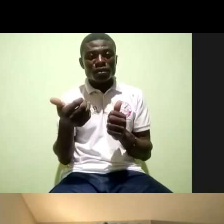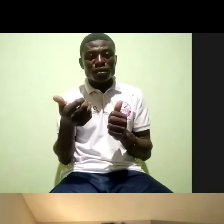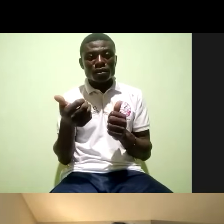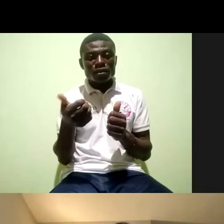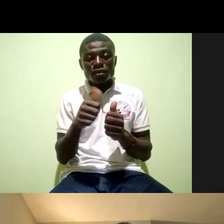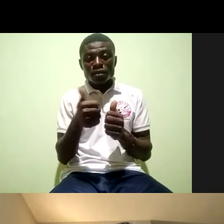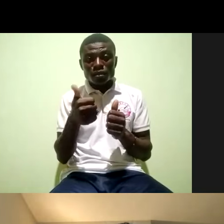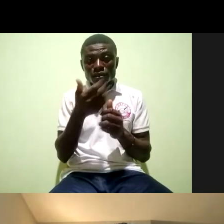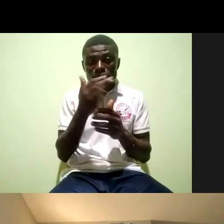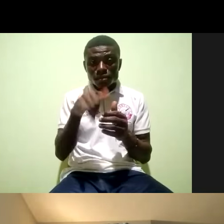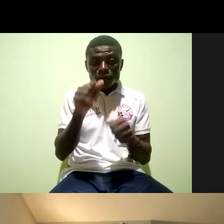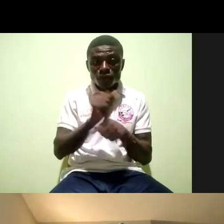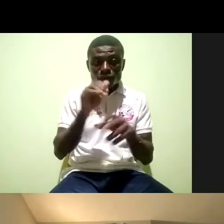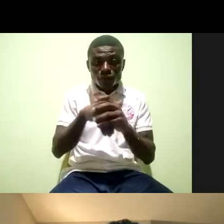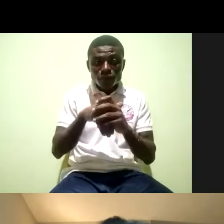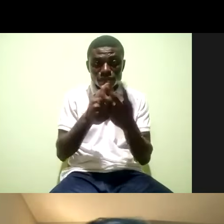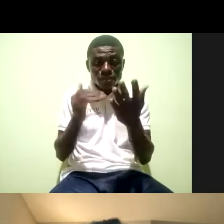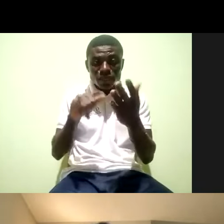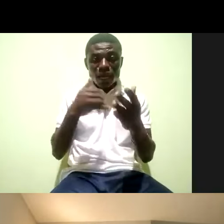the comorbid conditions.